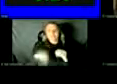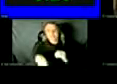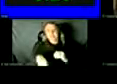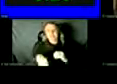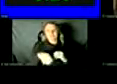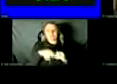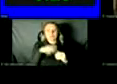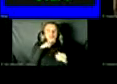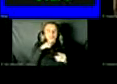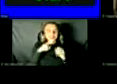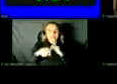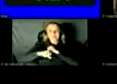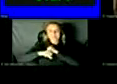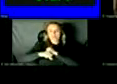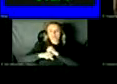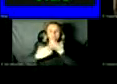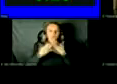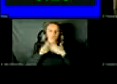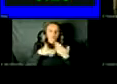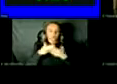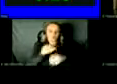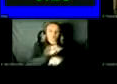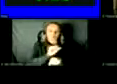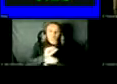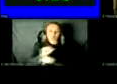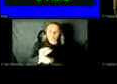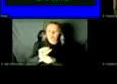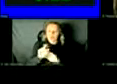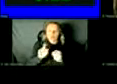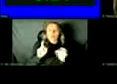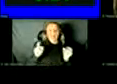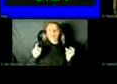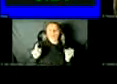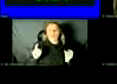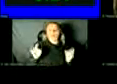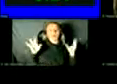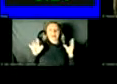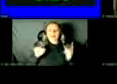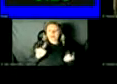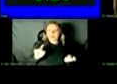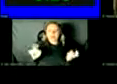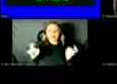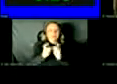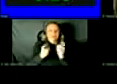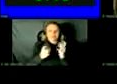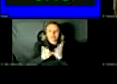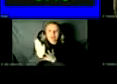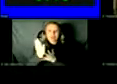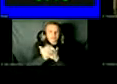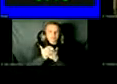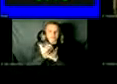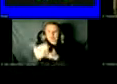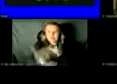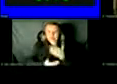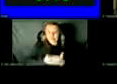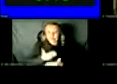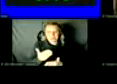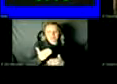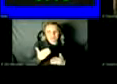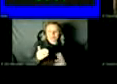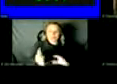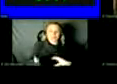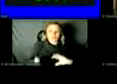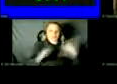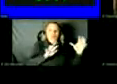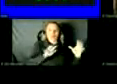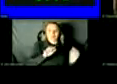years, thank you as well. This has been radically inclusive, transparent, and thoughtful process for overhauling our criminal